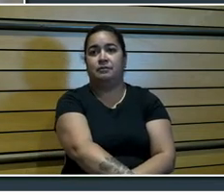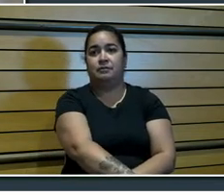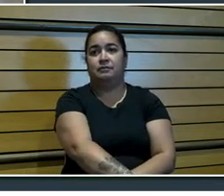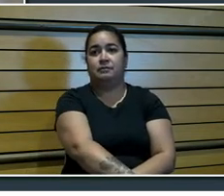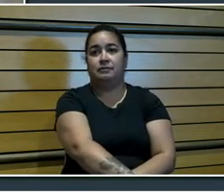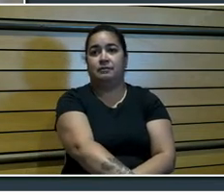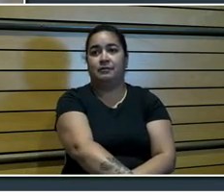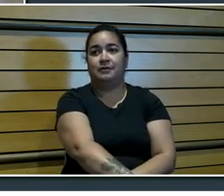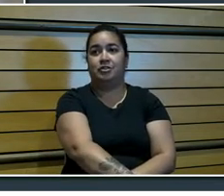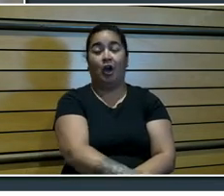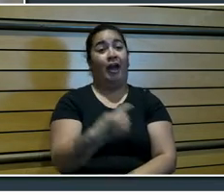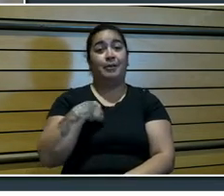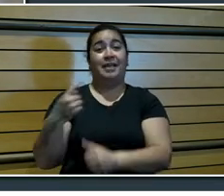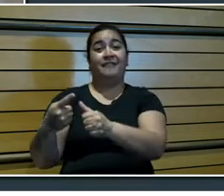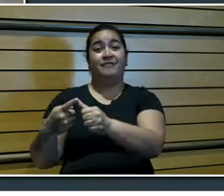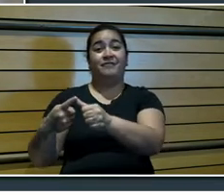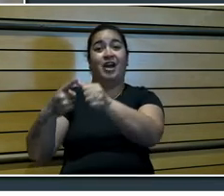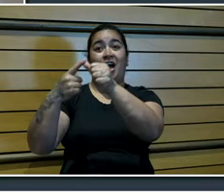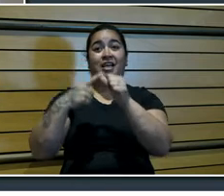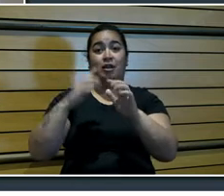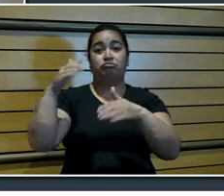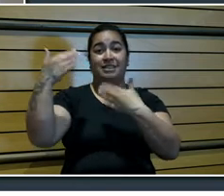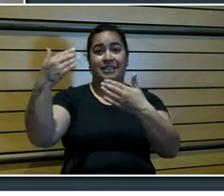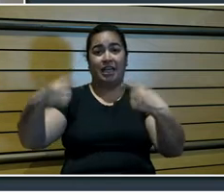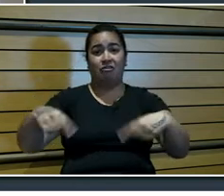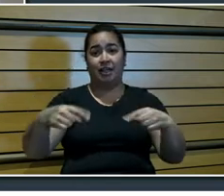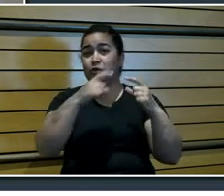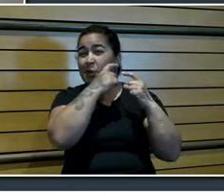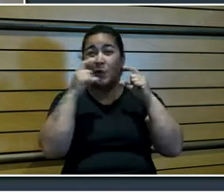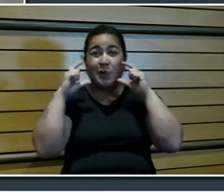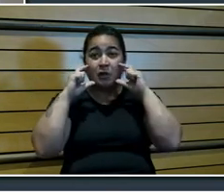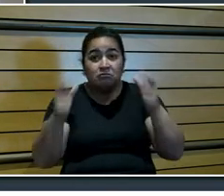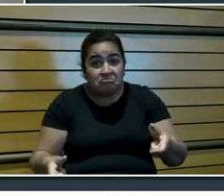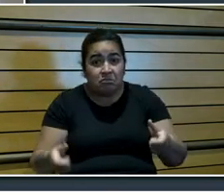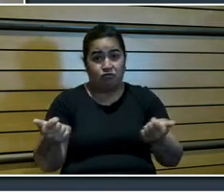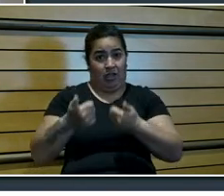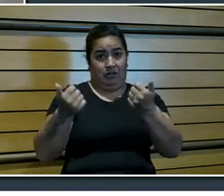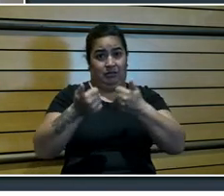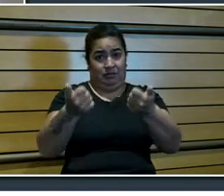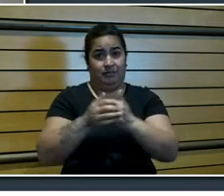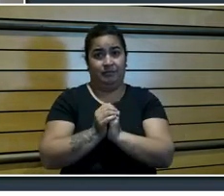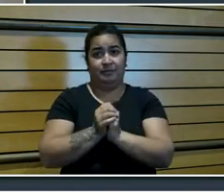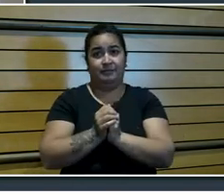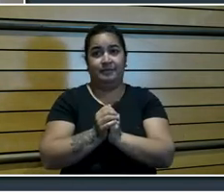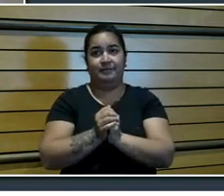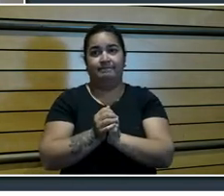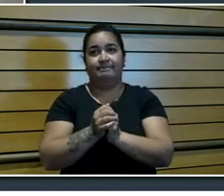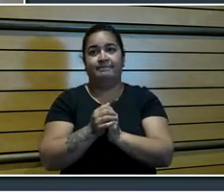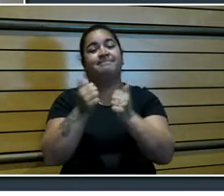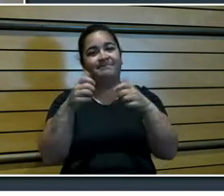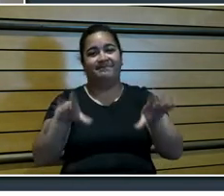Mewis, I've been advised that presenters can take the mask off. Are you all right with it? Kia ora, thank you.